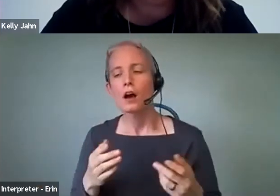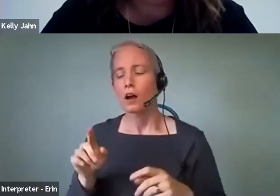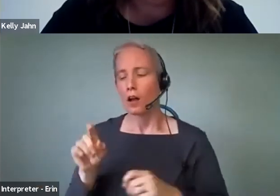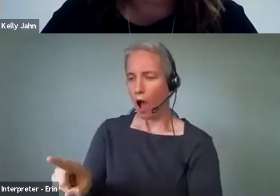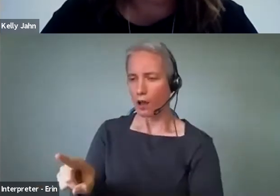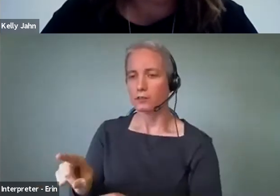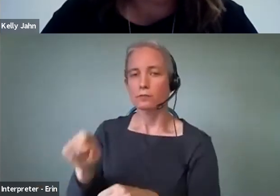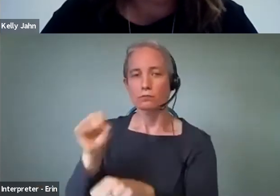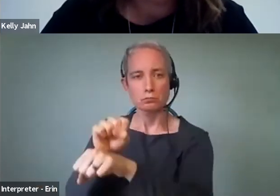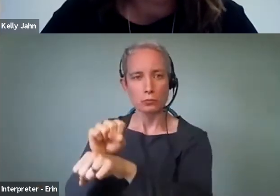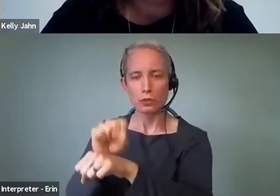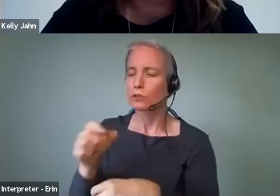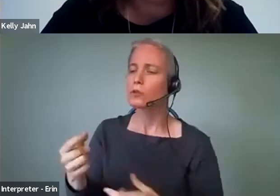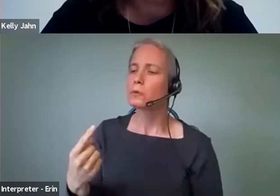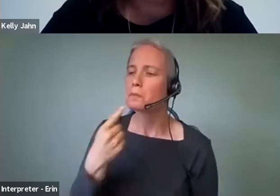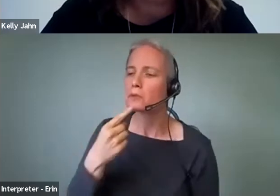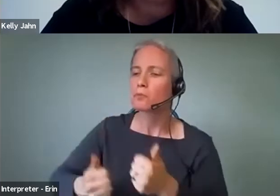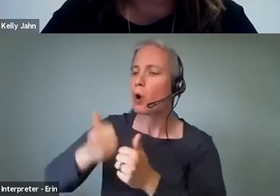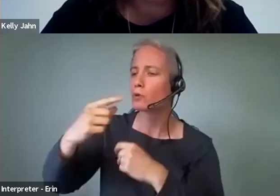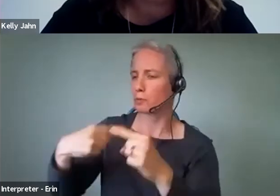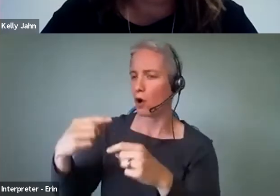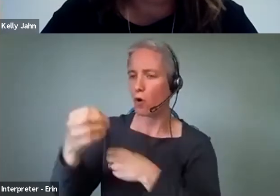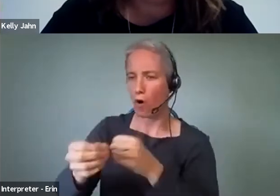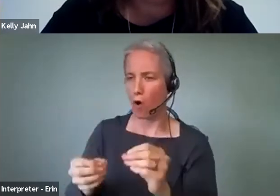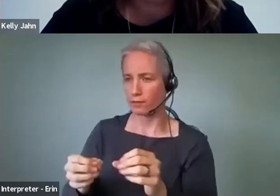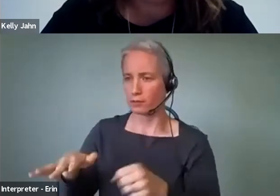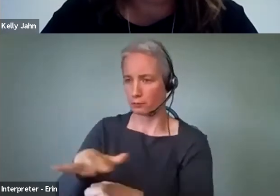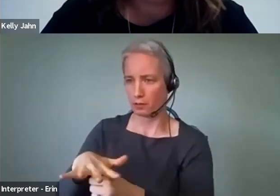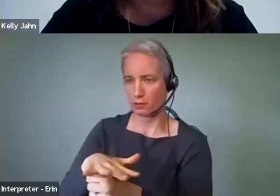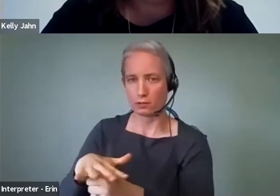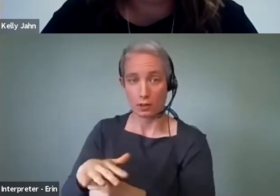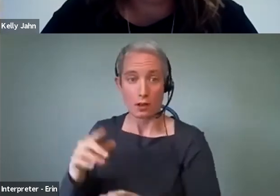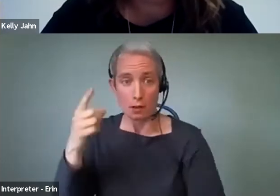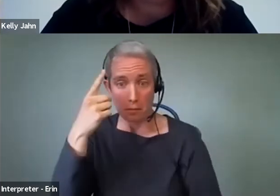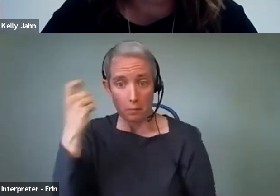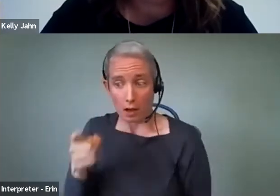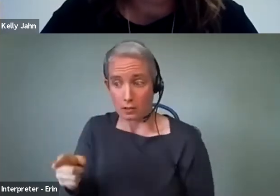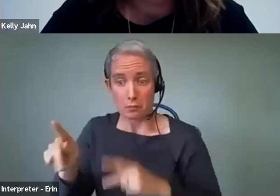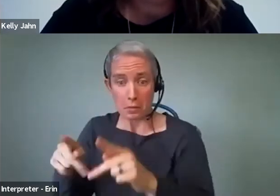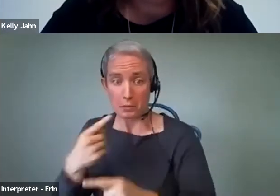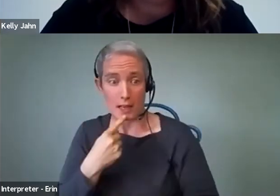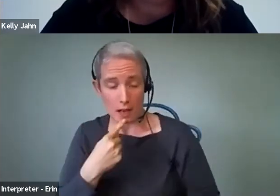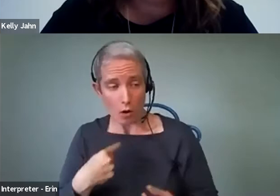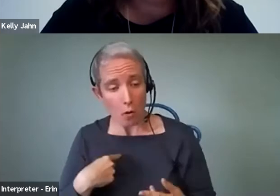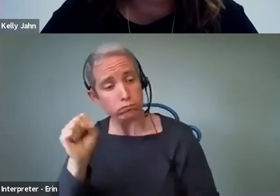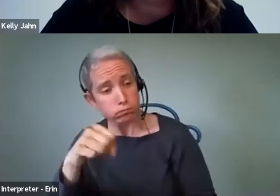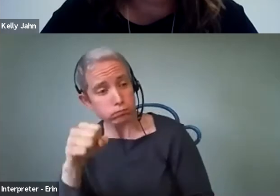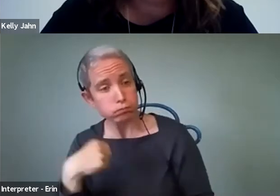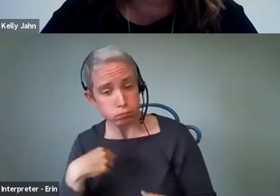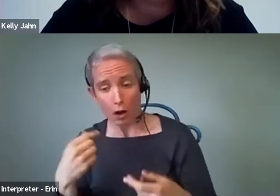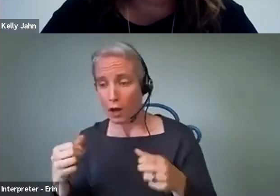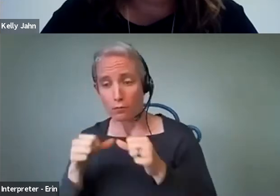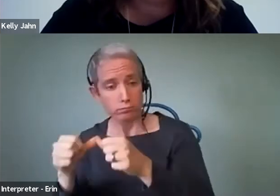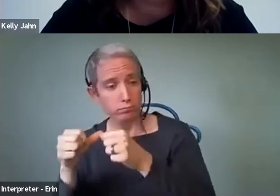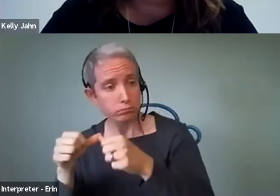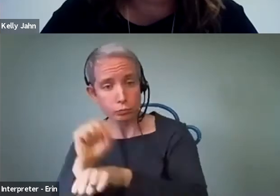about office space? Because they're productive, they're saying they're productive and the productivity is being keeping up. They say they miss